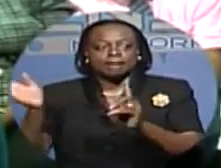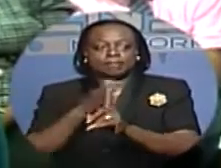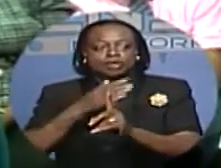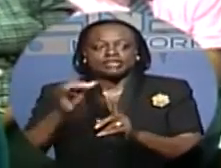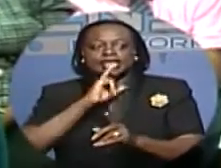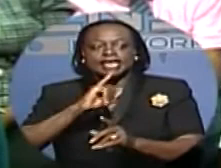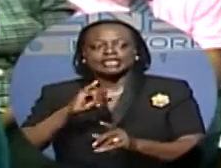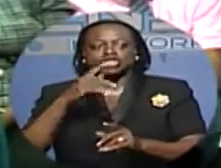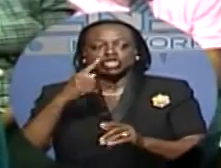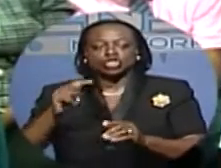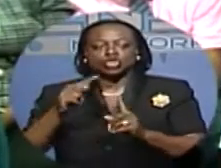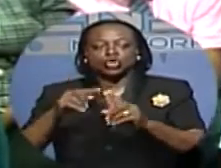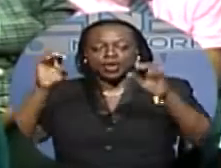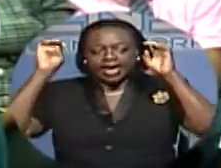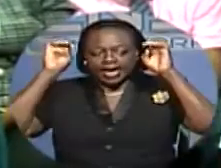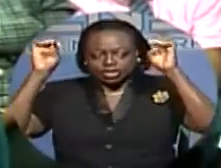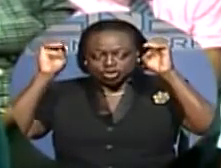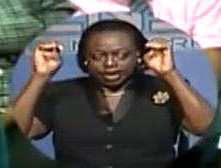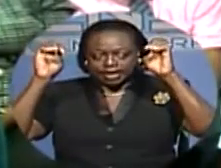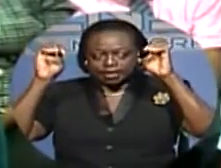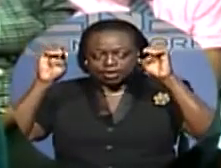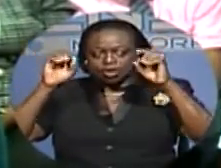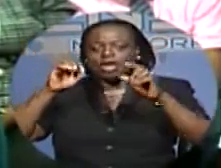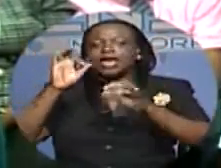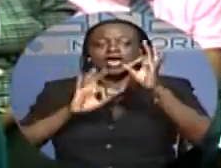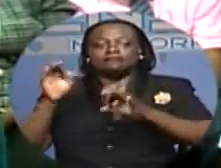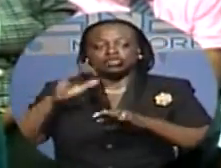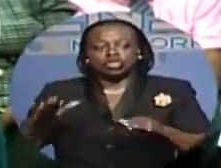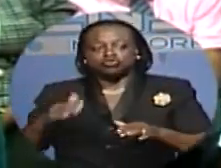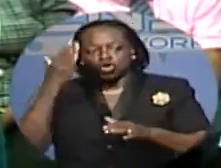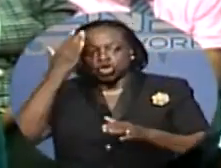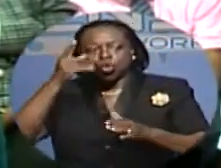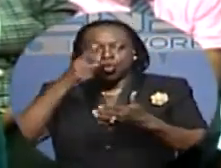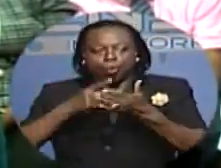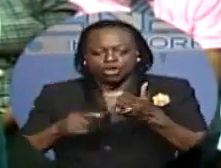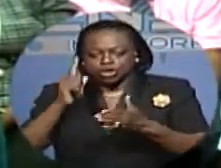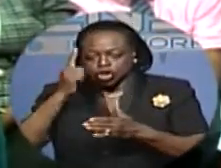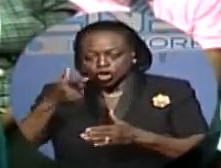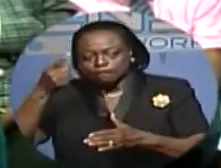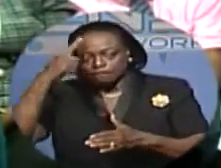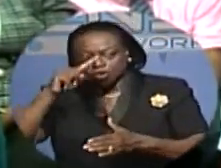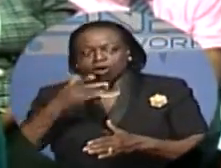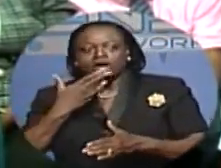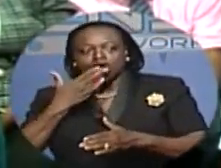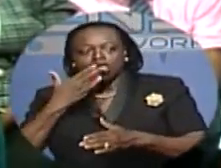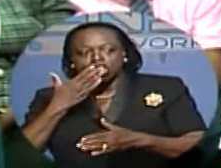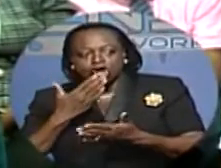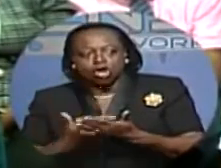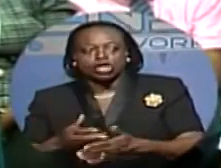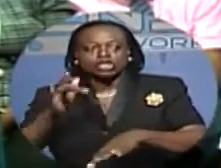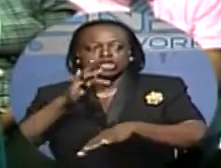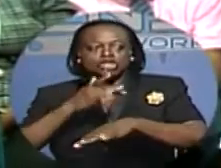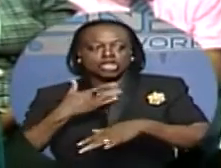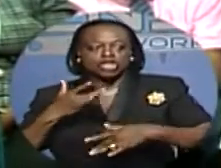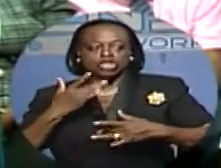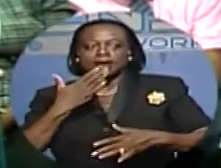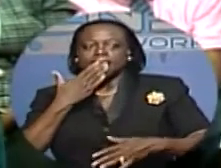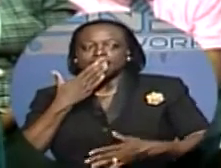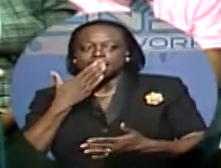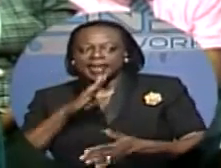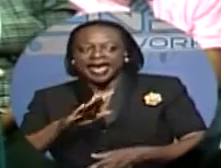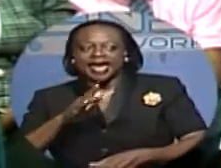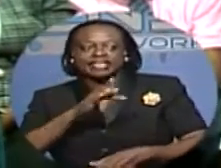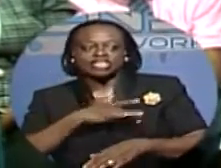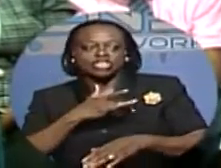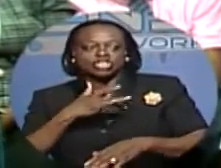If children know what to look for, how to say no, good touch, bad touch, how to protect themselves, and if